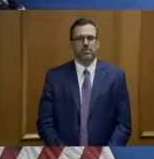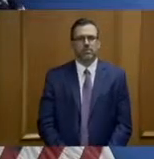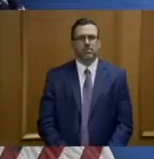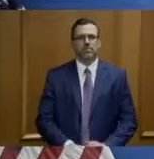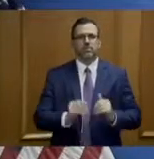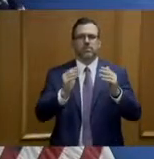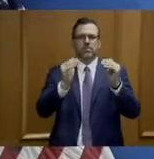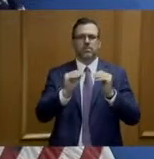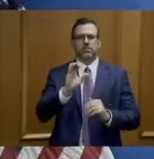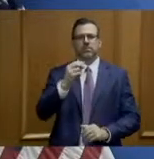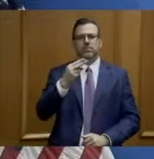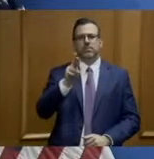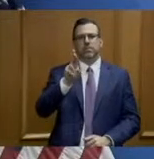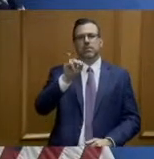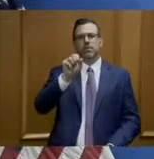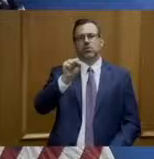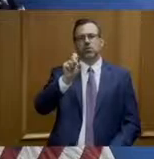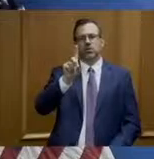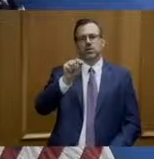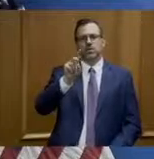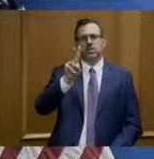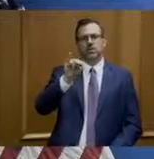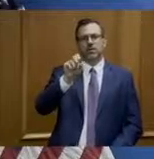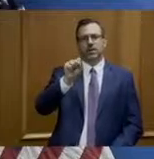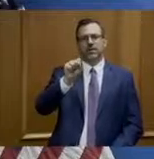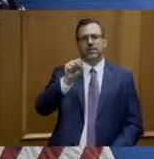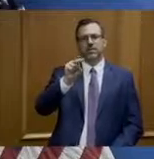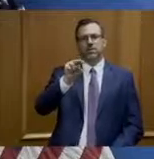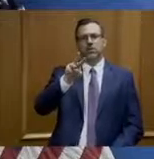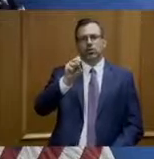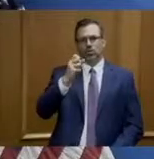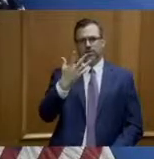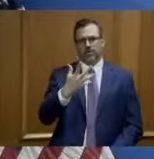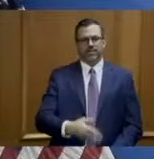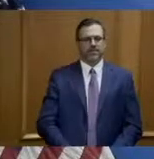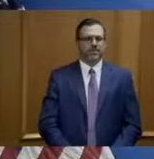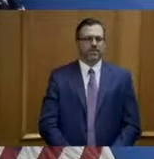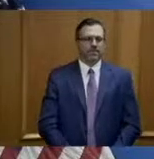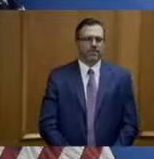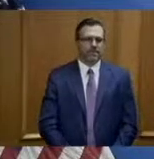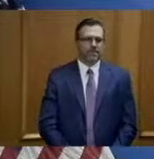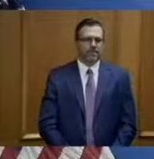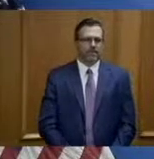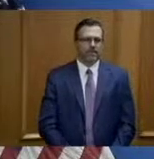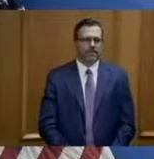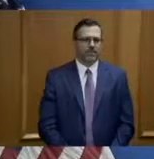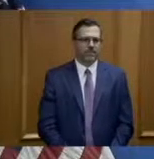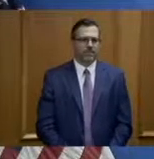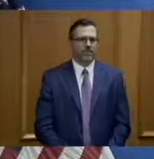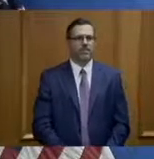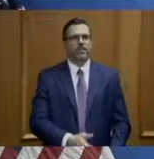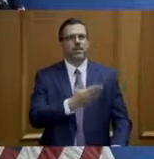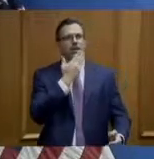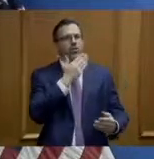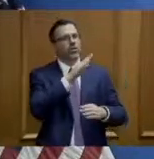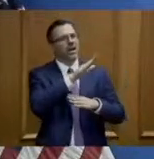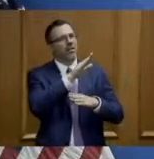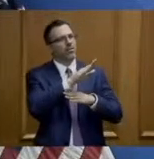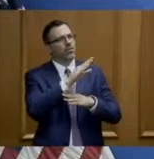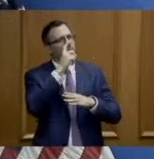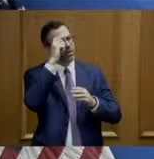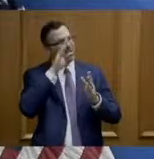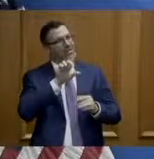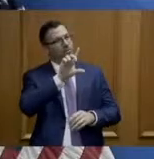Next, we'll go to Chris Davis with News Channel 5. Chris, your line is open. Good afternoon, Governor Lee. You have said that